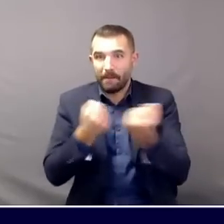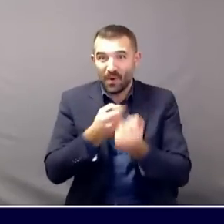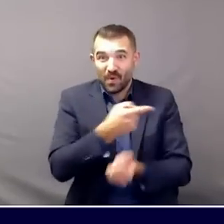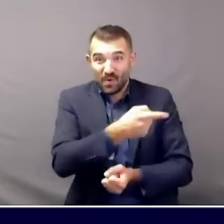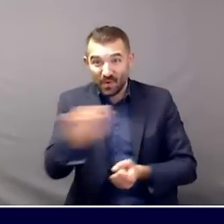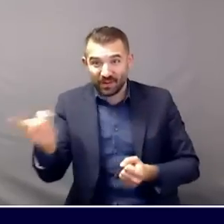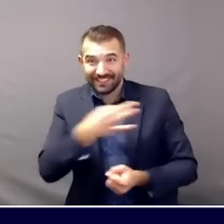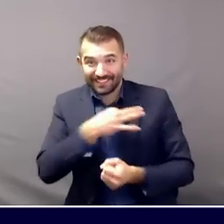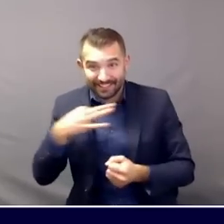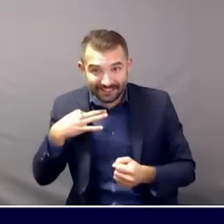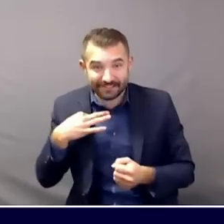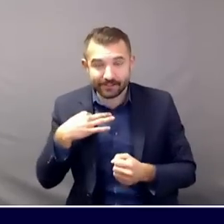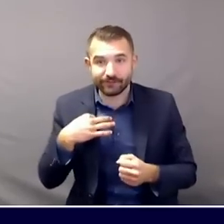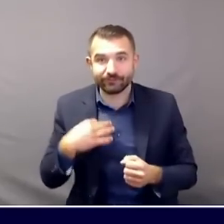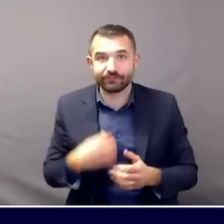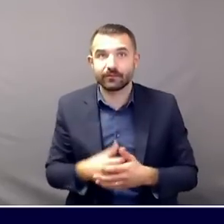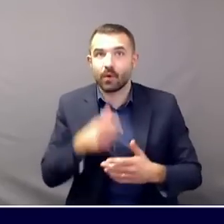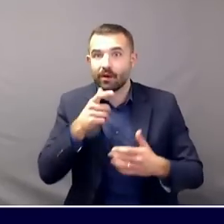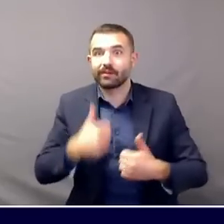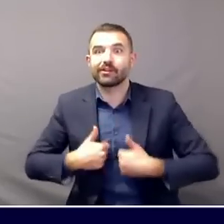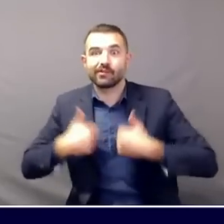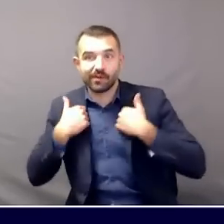for the residents of nursing homes.